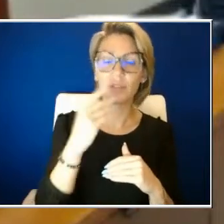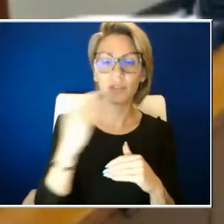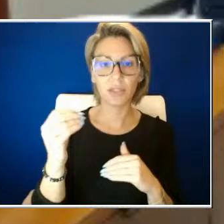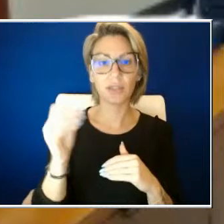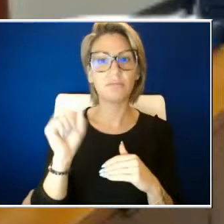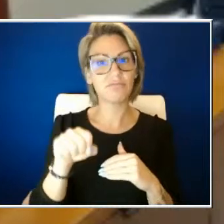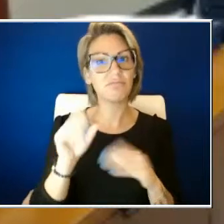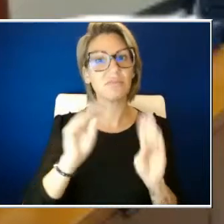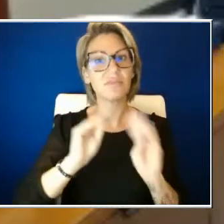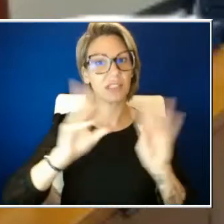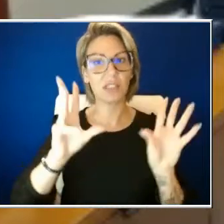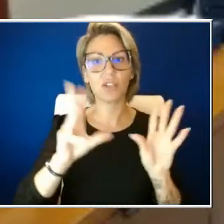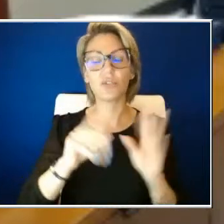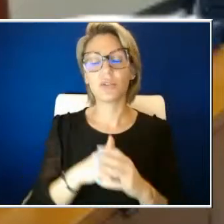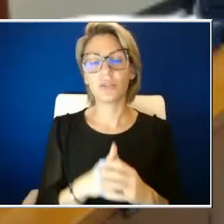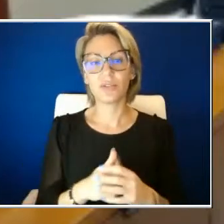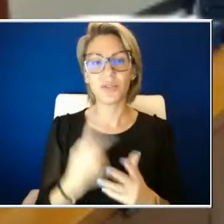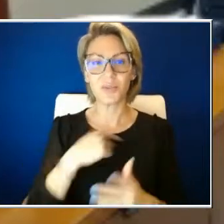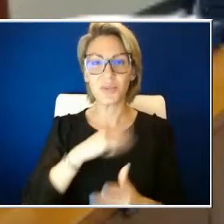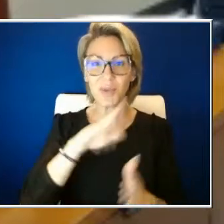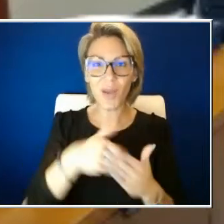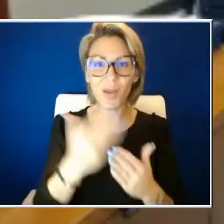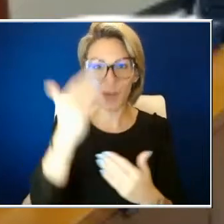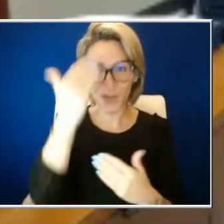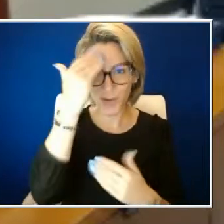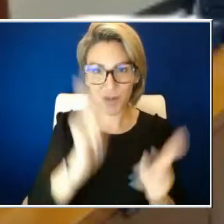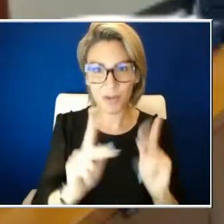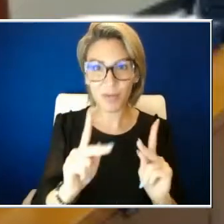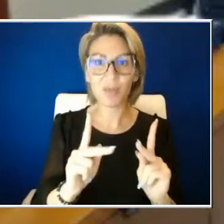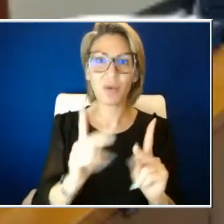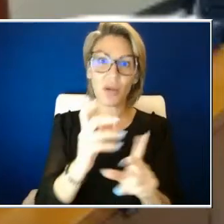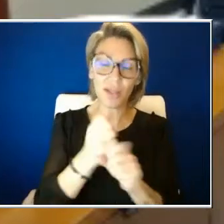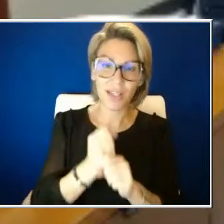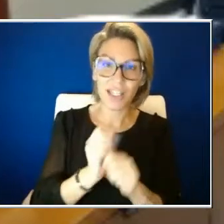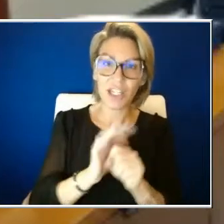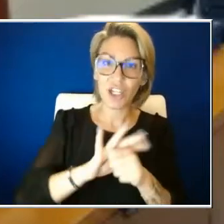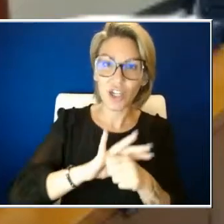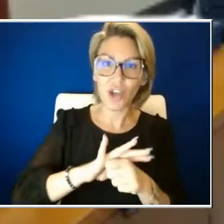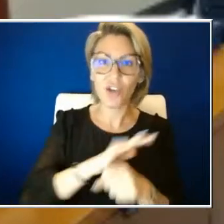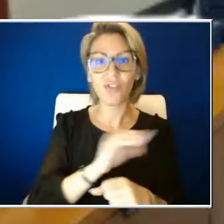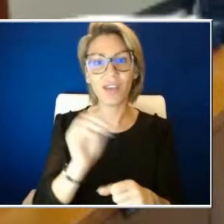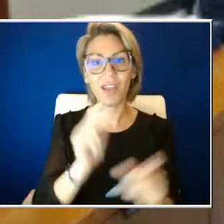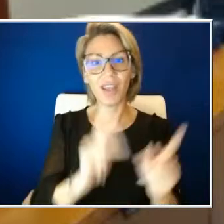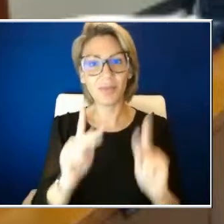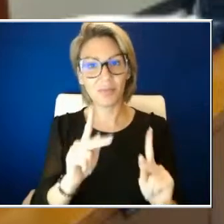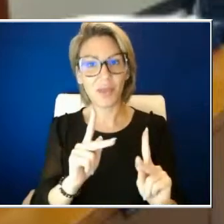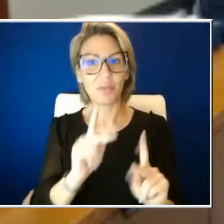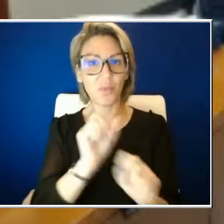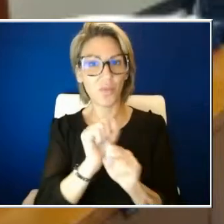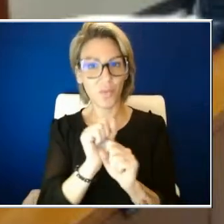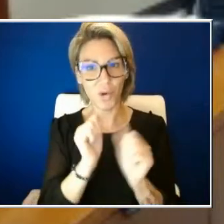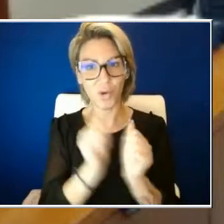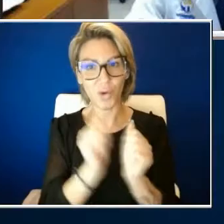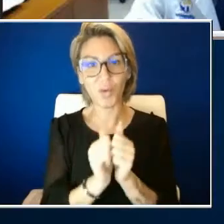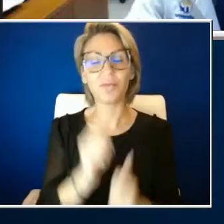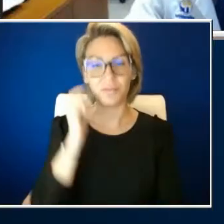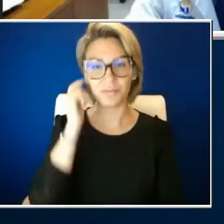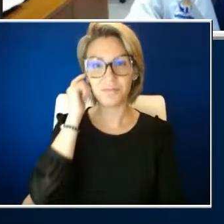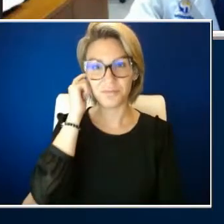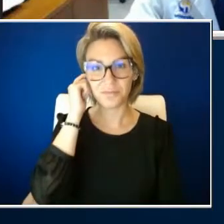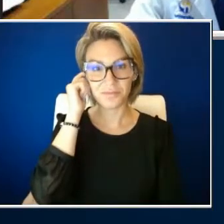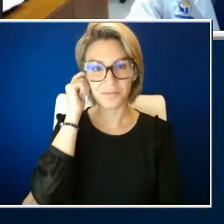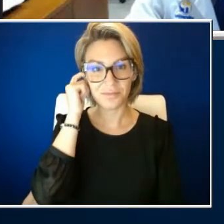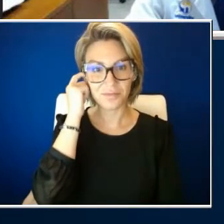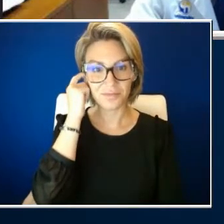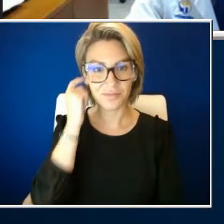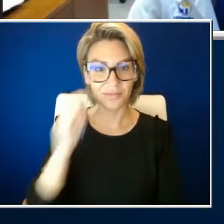clearly there was. And I think we all know people that are getting COVID, and as well as people we work with. Yeah, and that's been